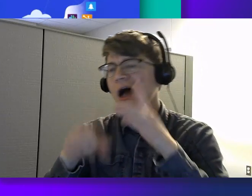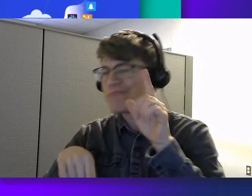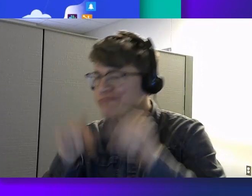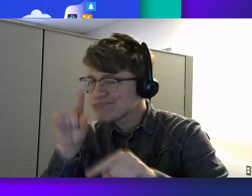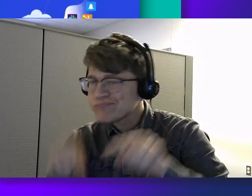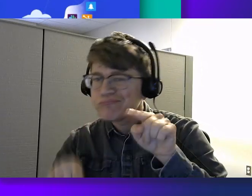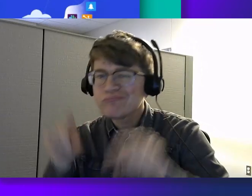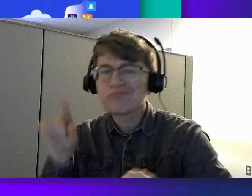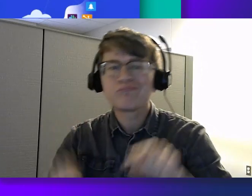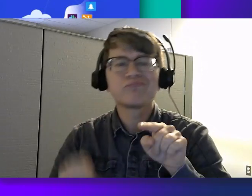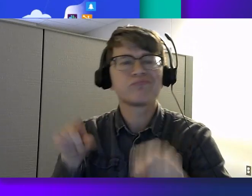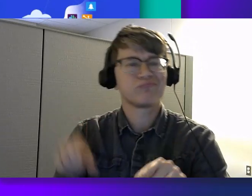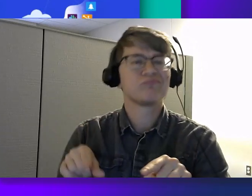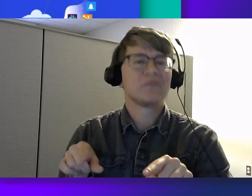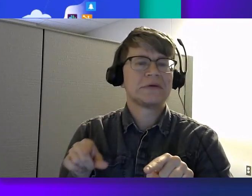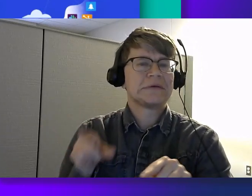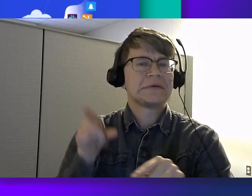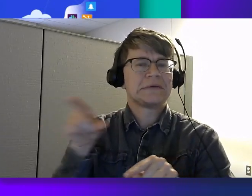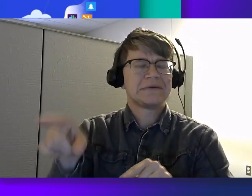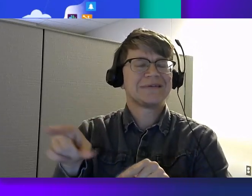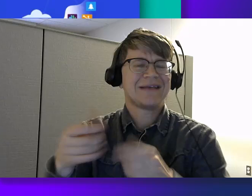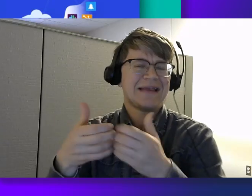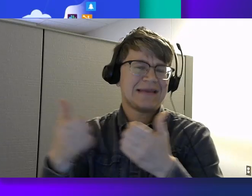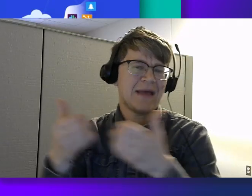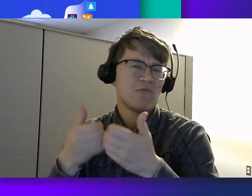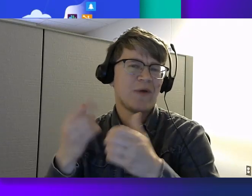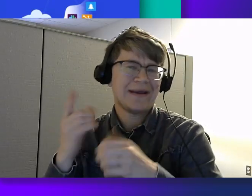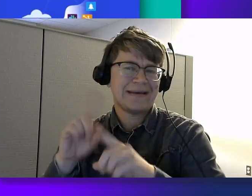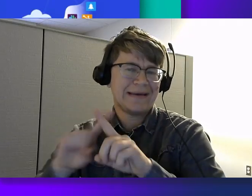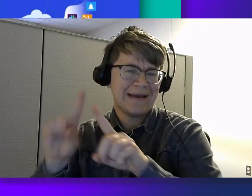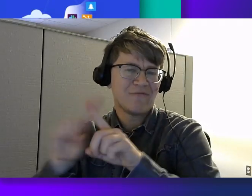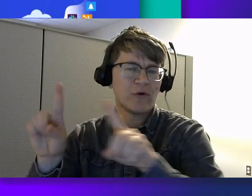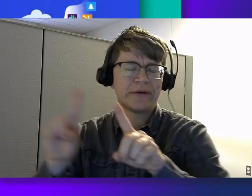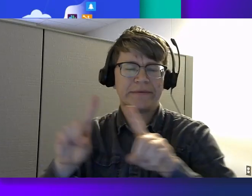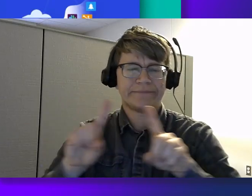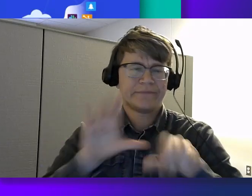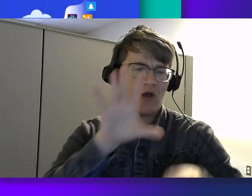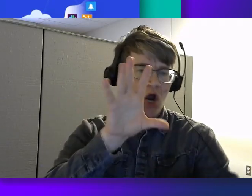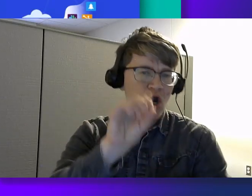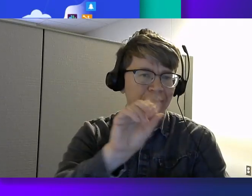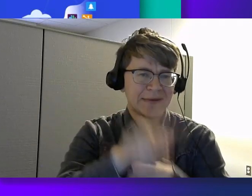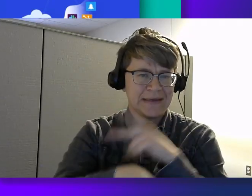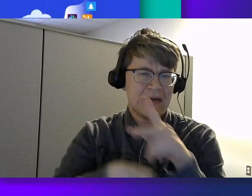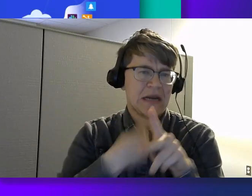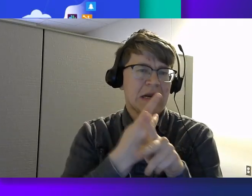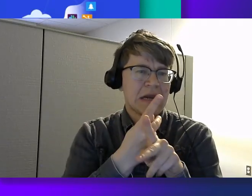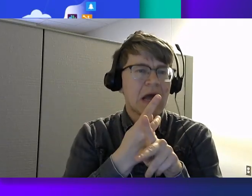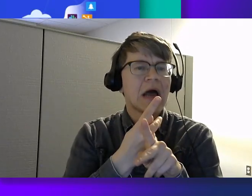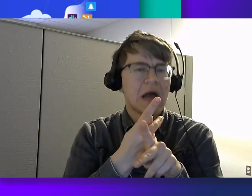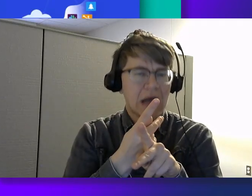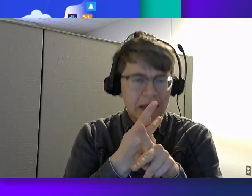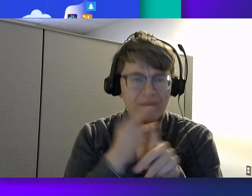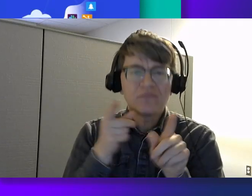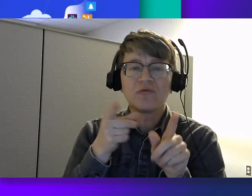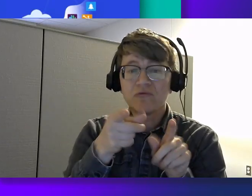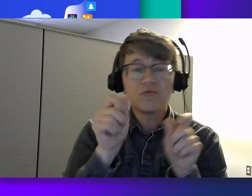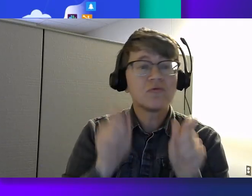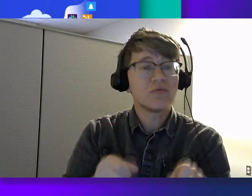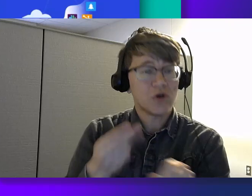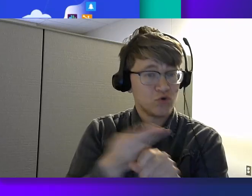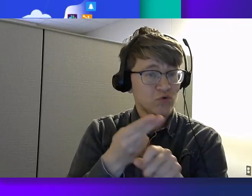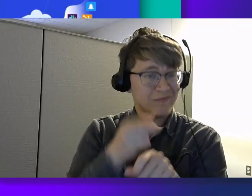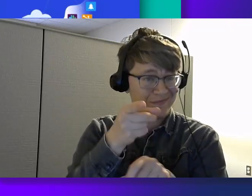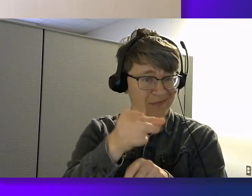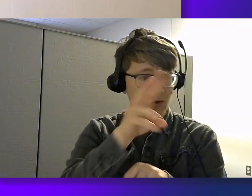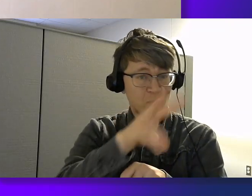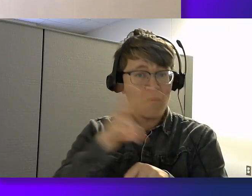by industry. This keeps all of the resources close to their top-level homepage, while also allowing pages to be easily navigated throughout their